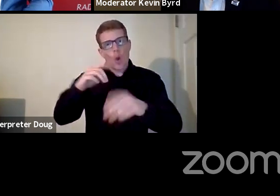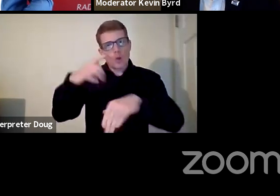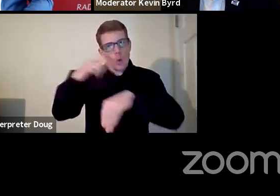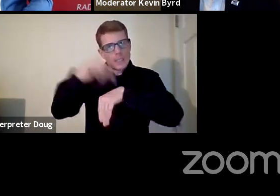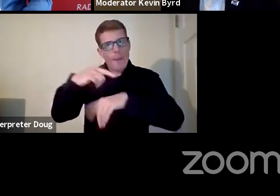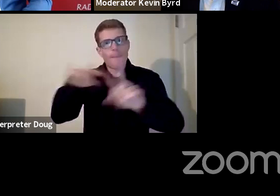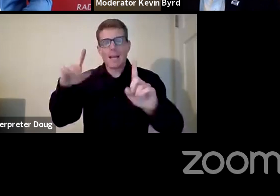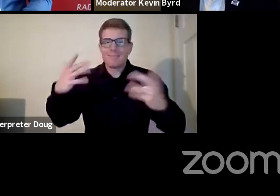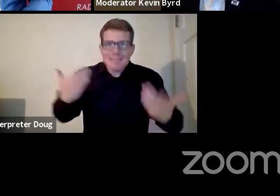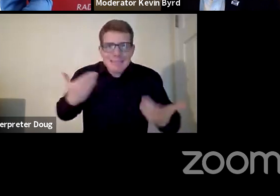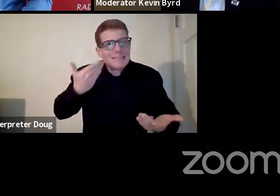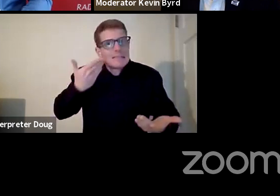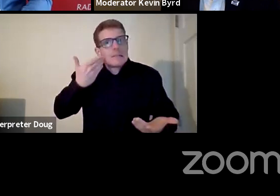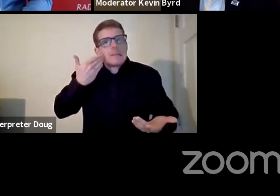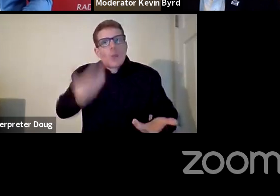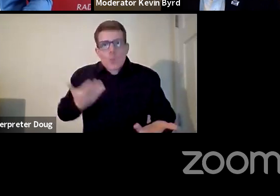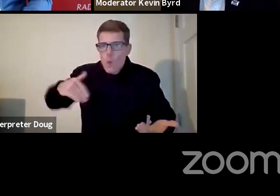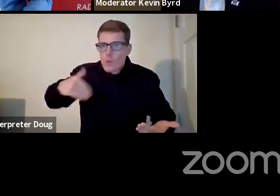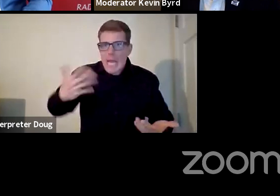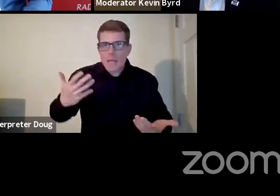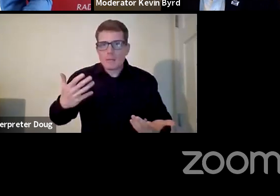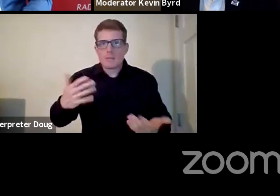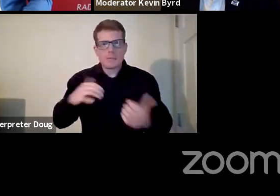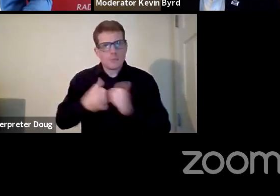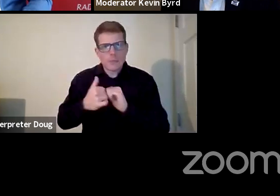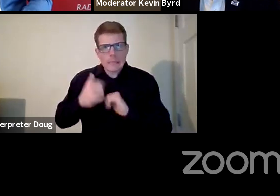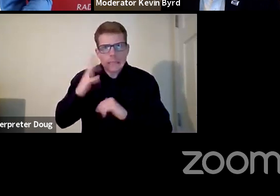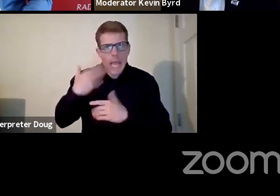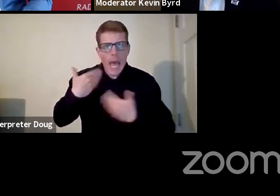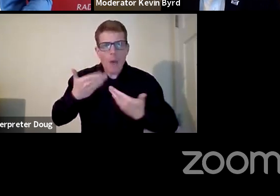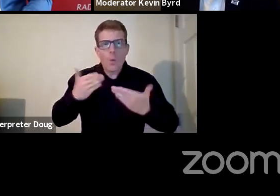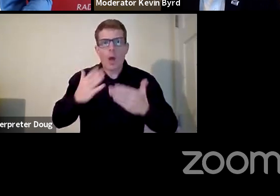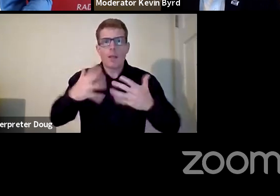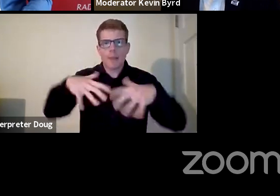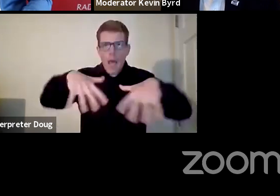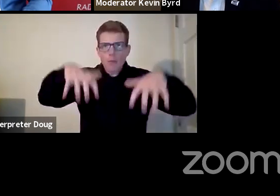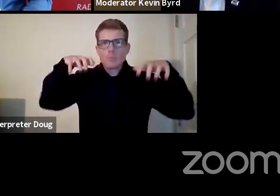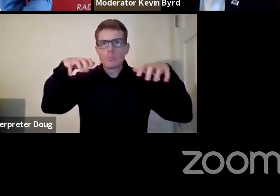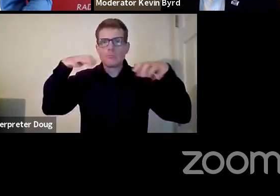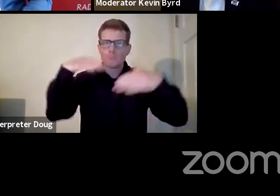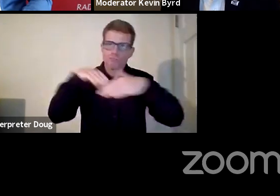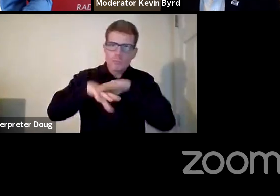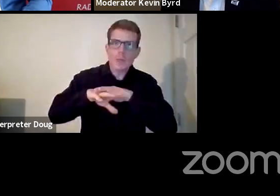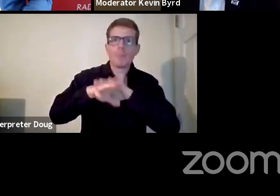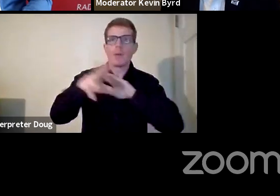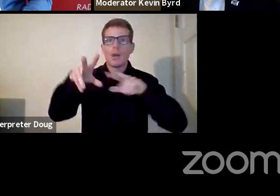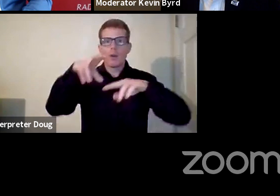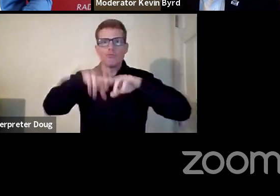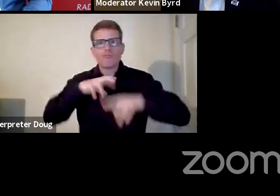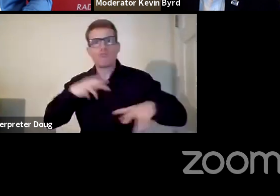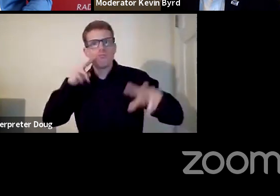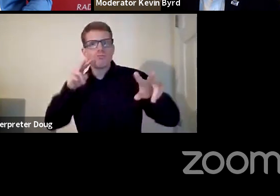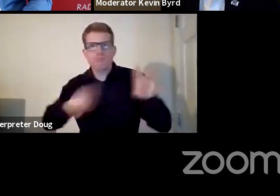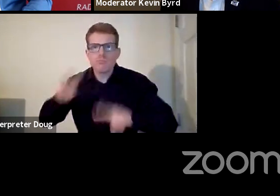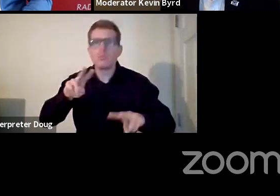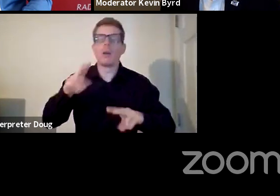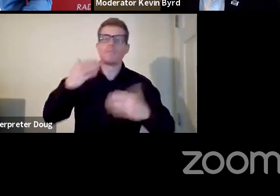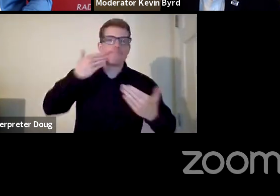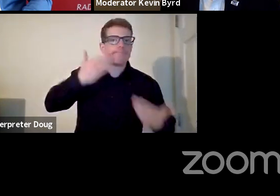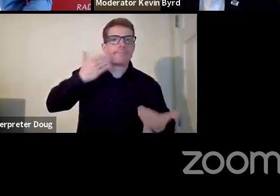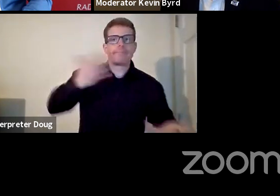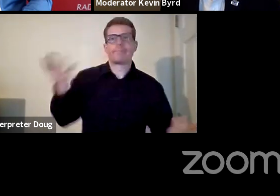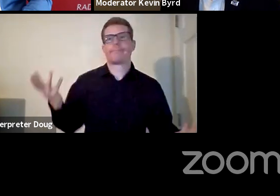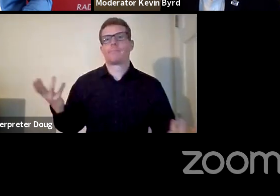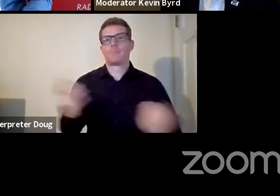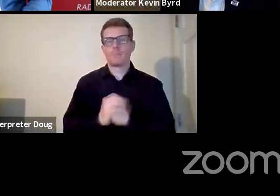we're going to populate the Lane Stadium or eventually Castle Coliseum. And that we're